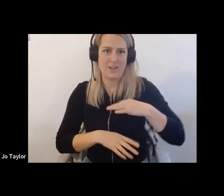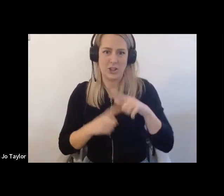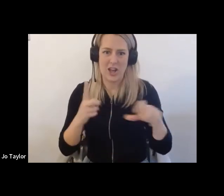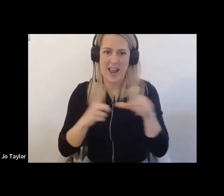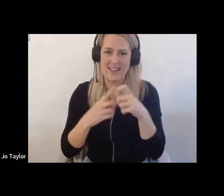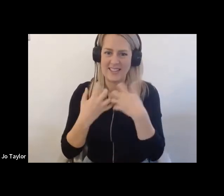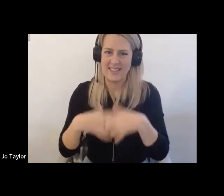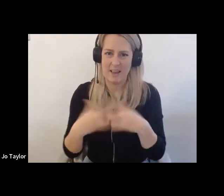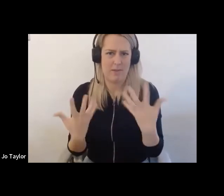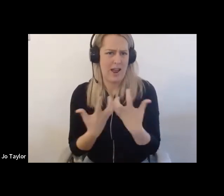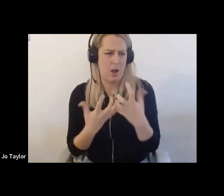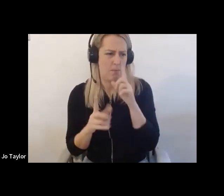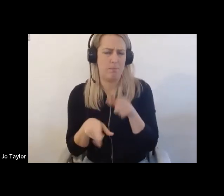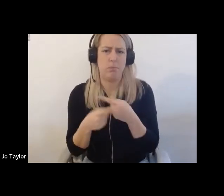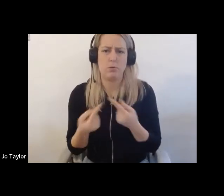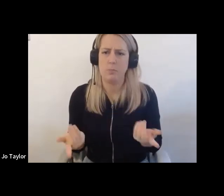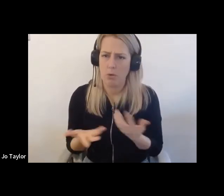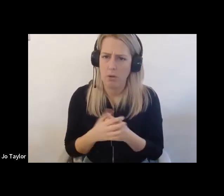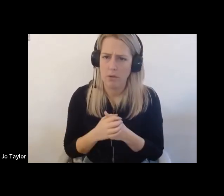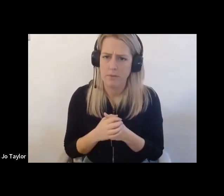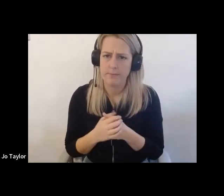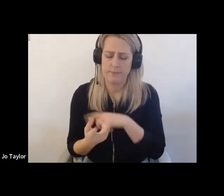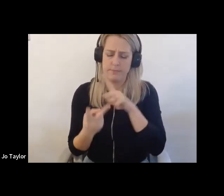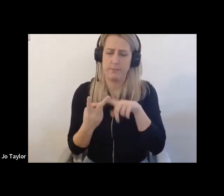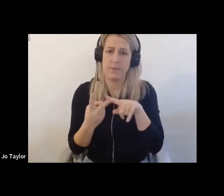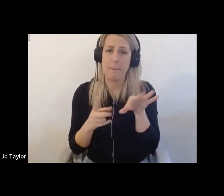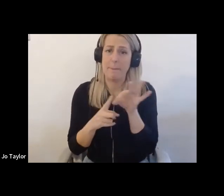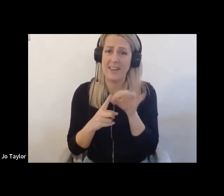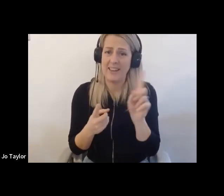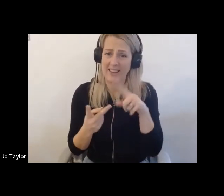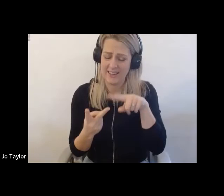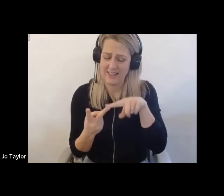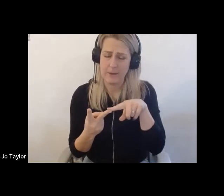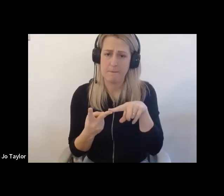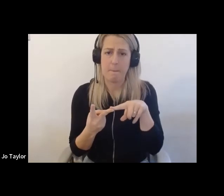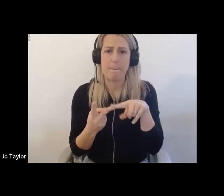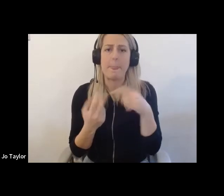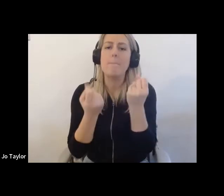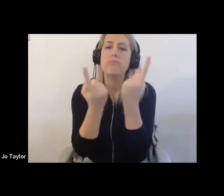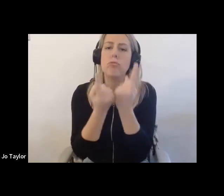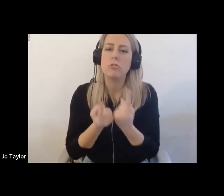The next obstacle, or the next P, is the P for products.